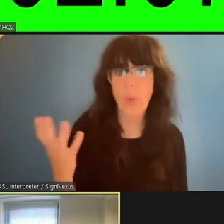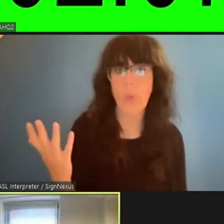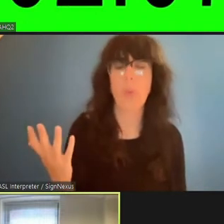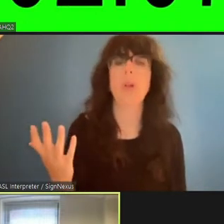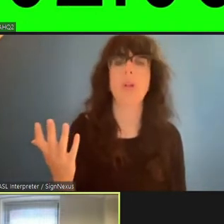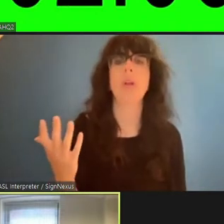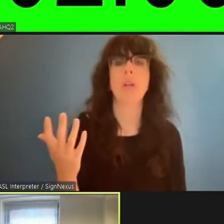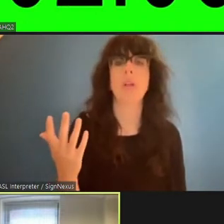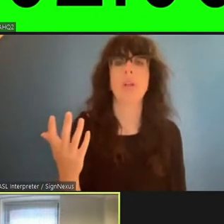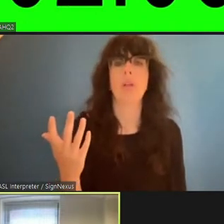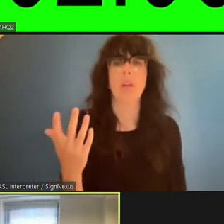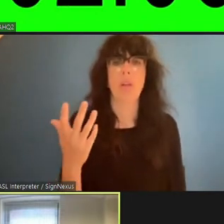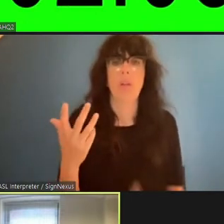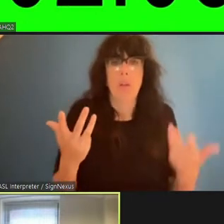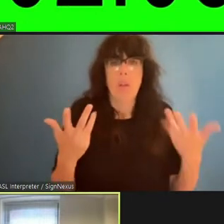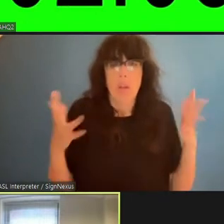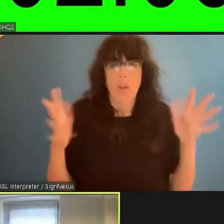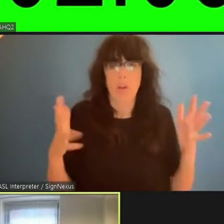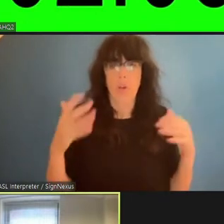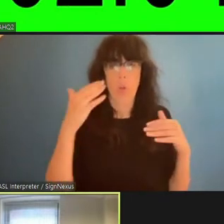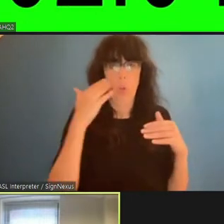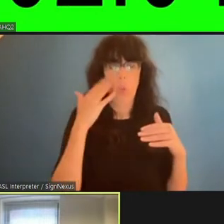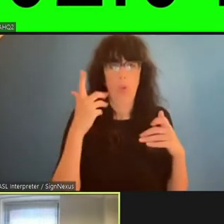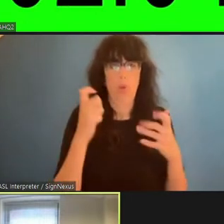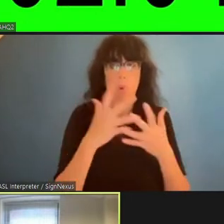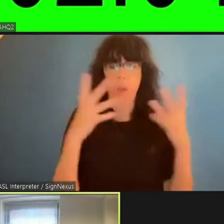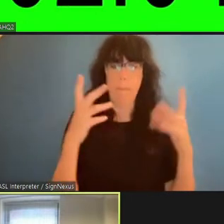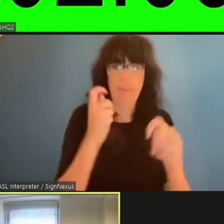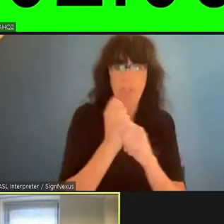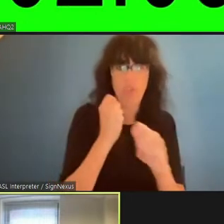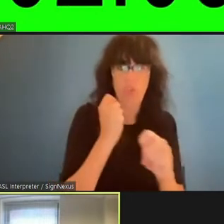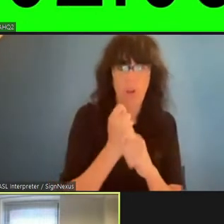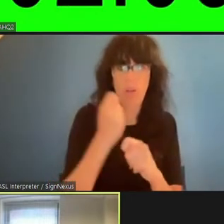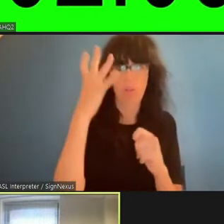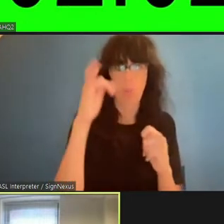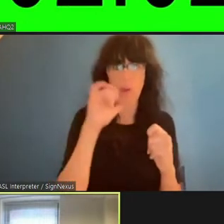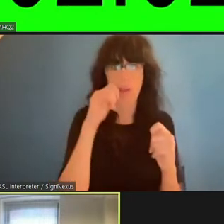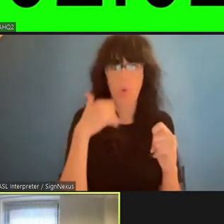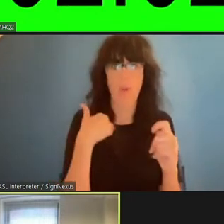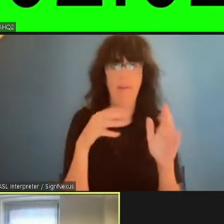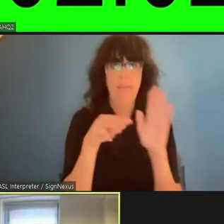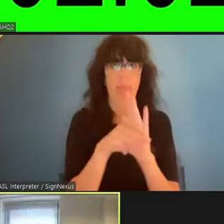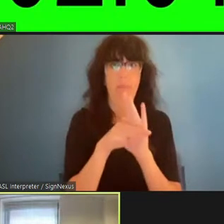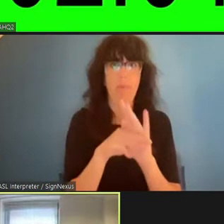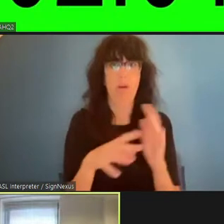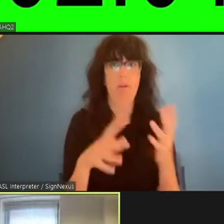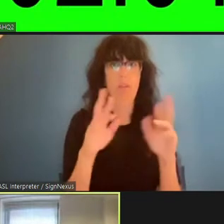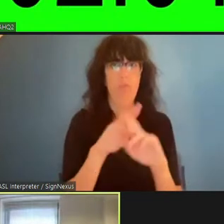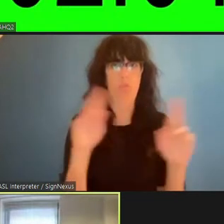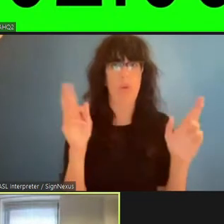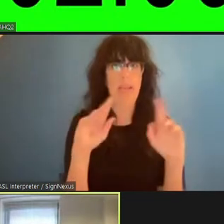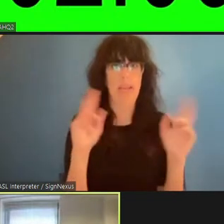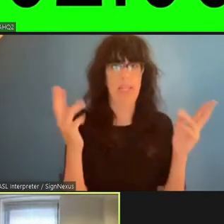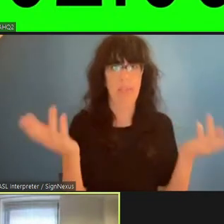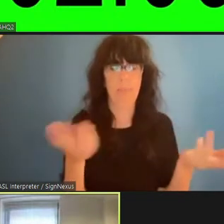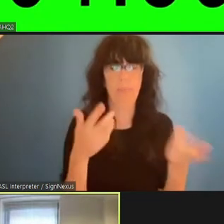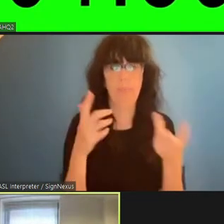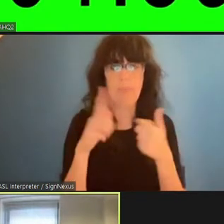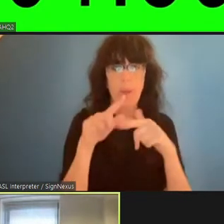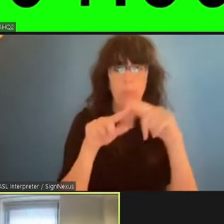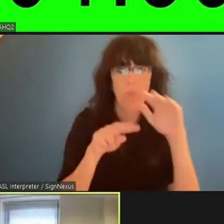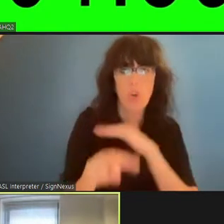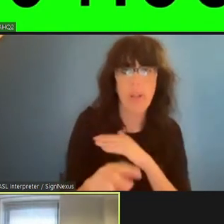modeling already if we know the volume of trucks why we don't have the modeling output already and and projections for how much